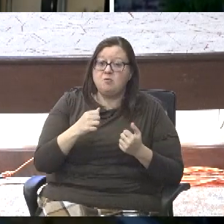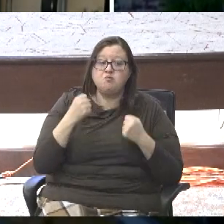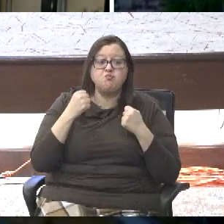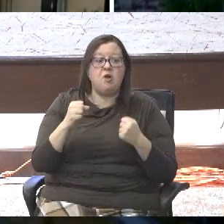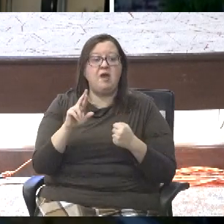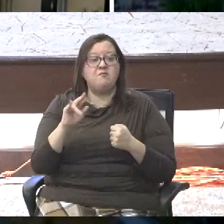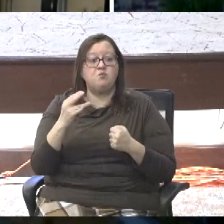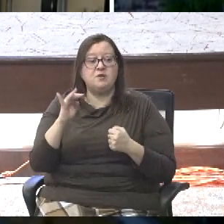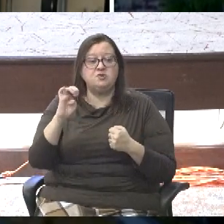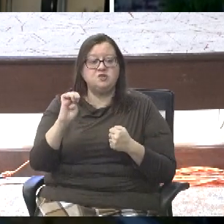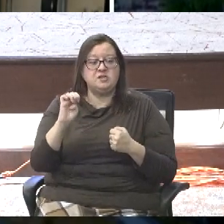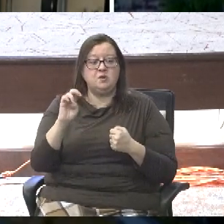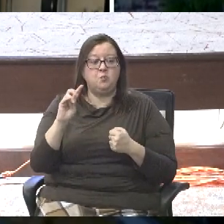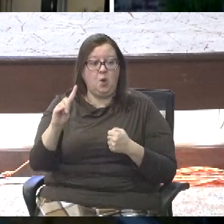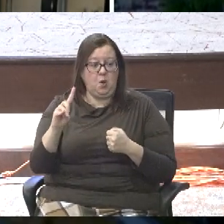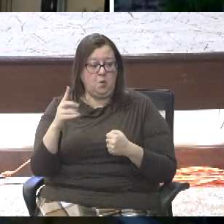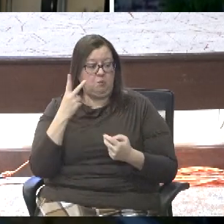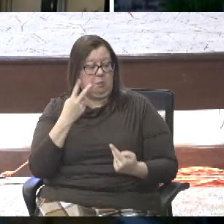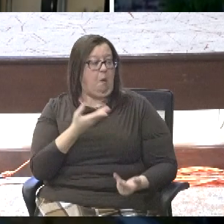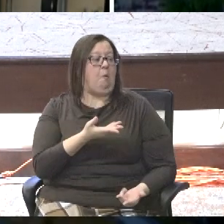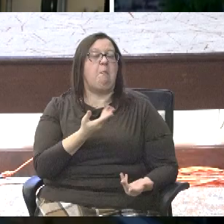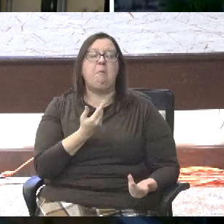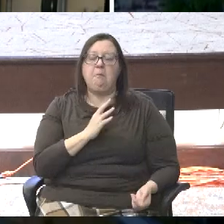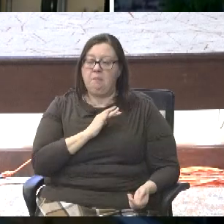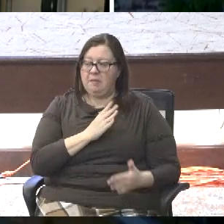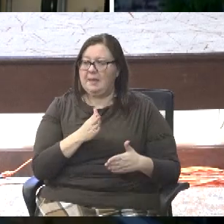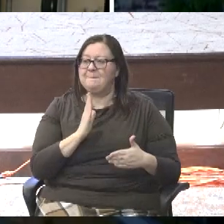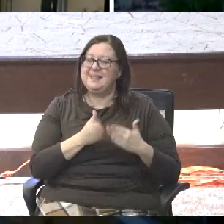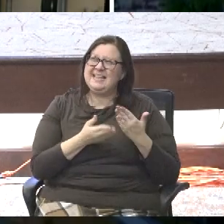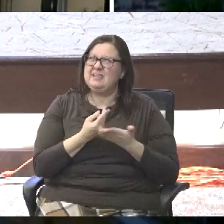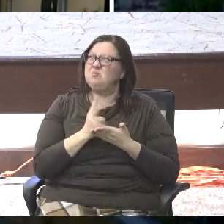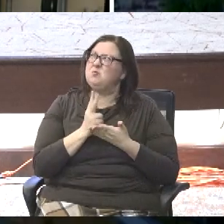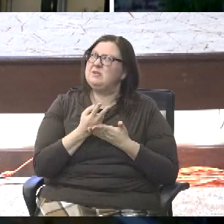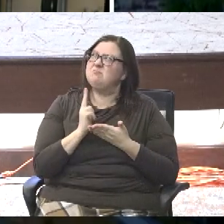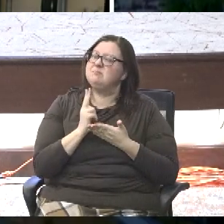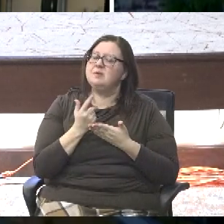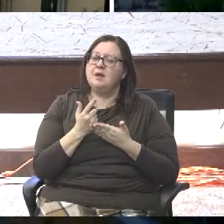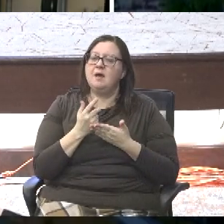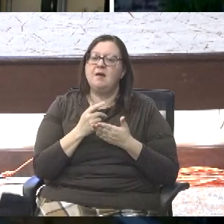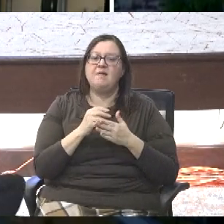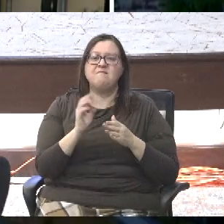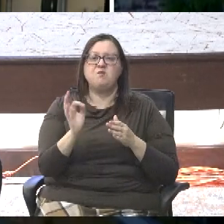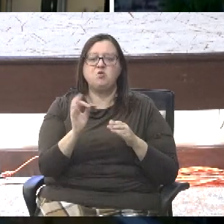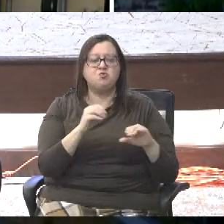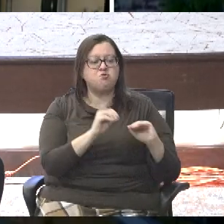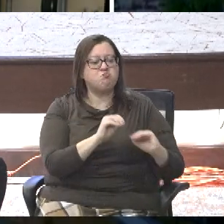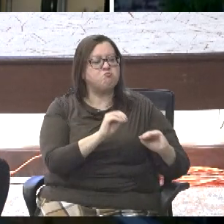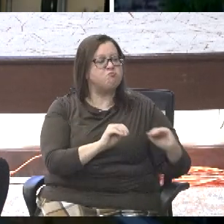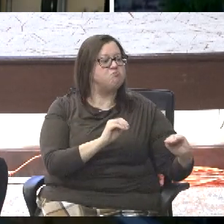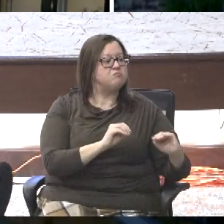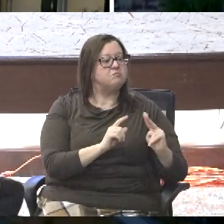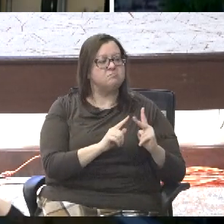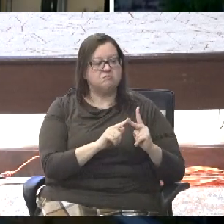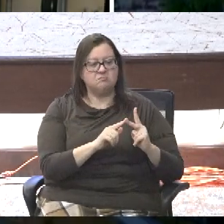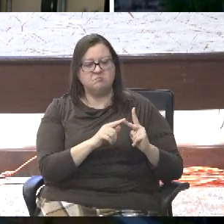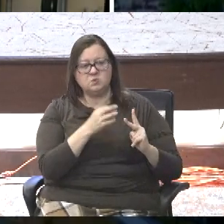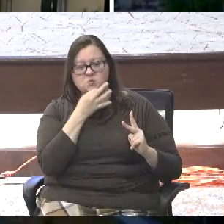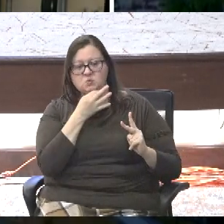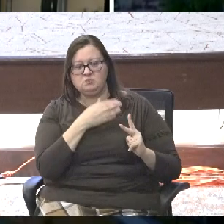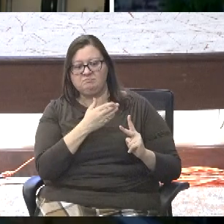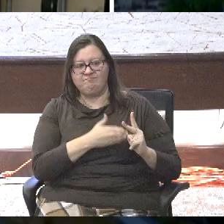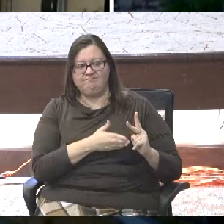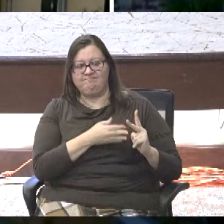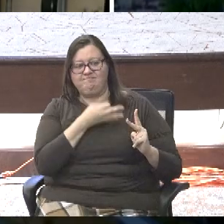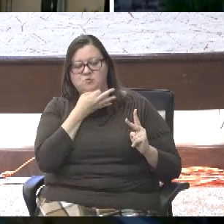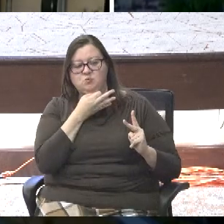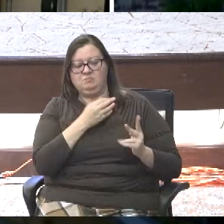Ritchie Road, take a look at it. It was substantially complete as of a couple weeks ago. So furniture installation's underway, final touches are underway, and we think